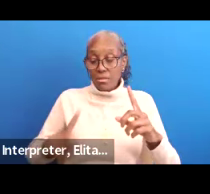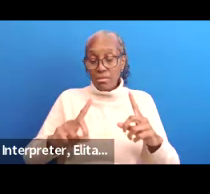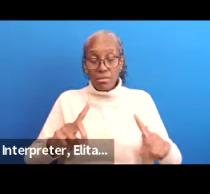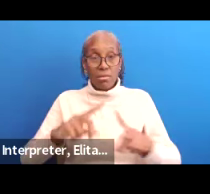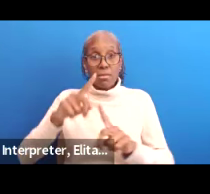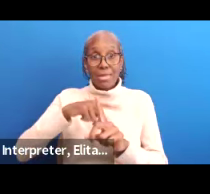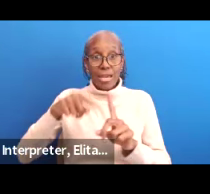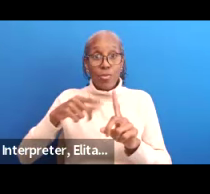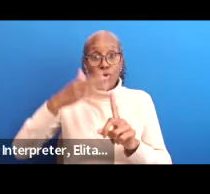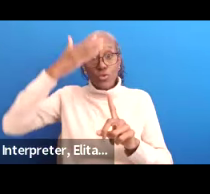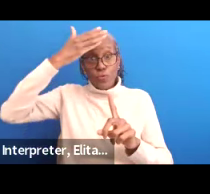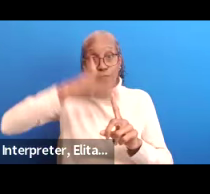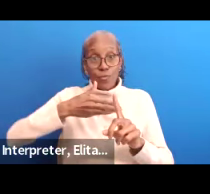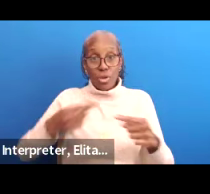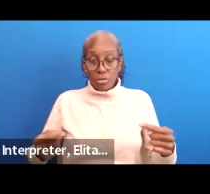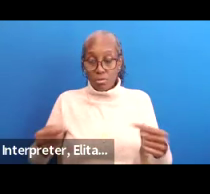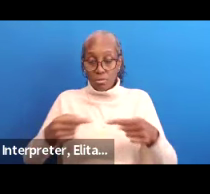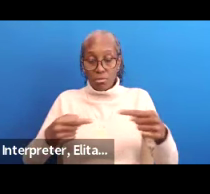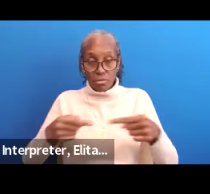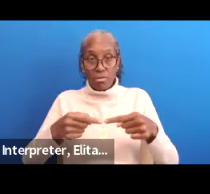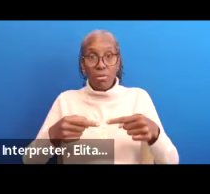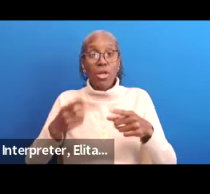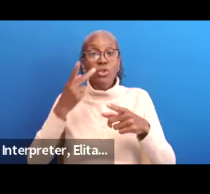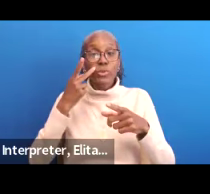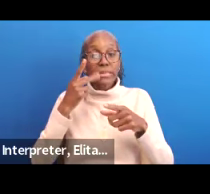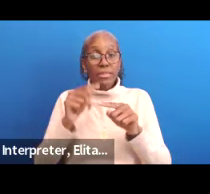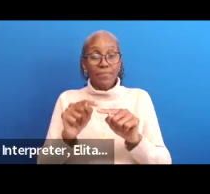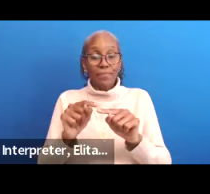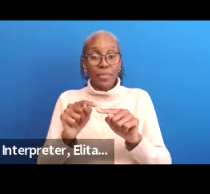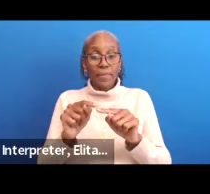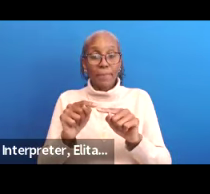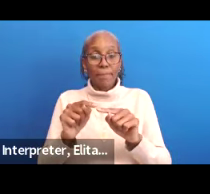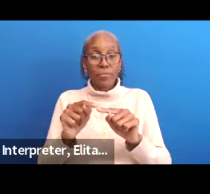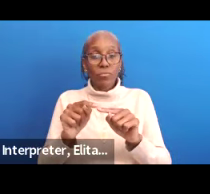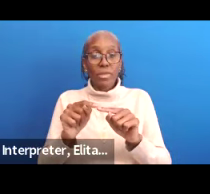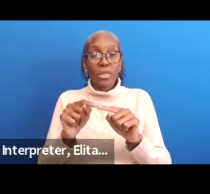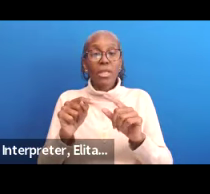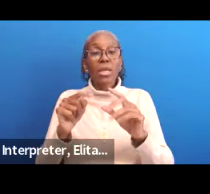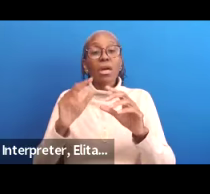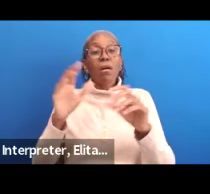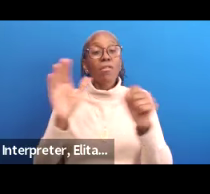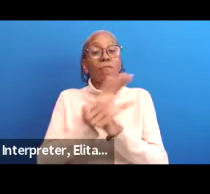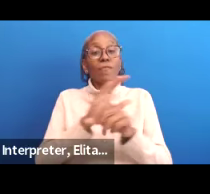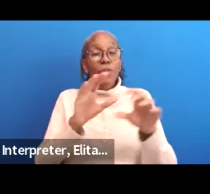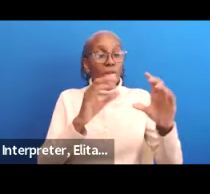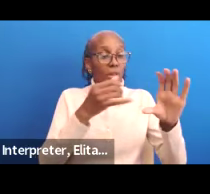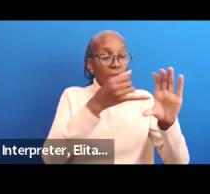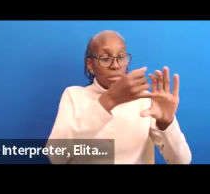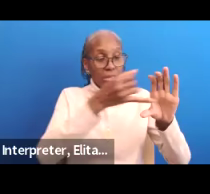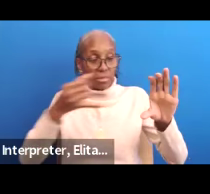this illustration, you see that the spine was compressed